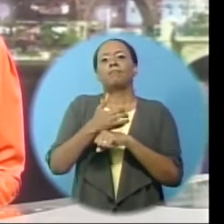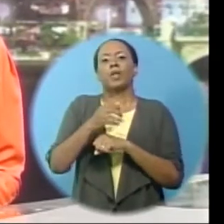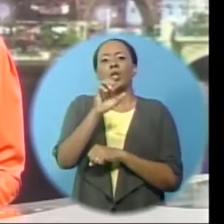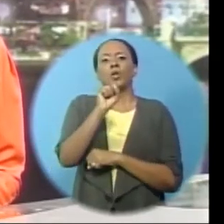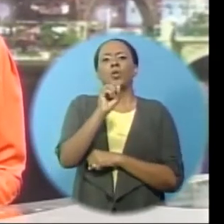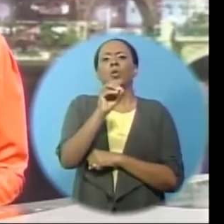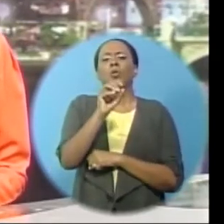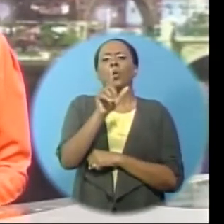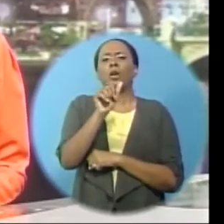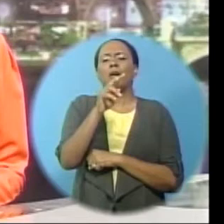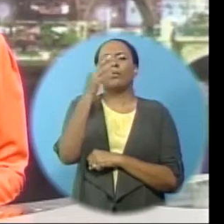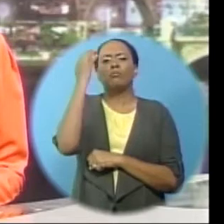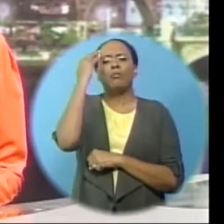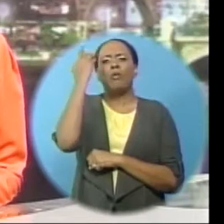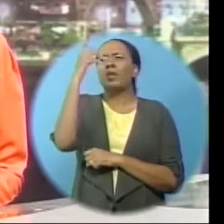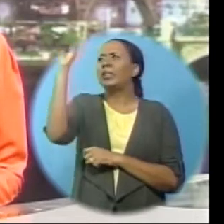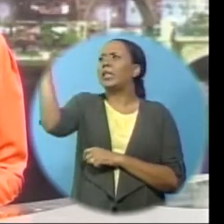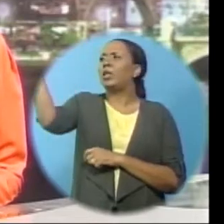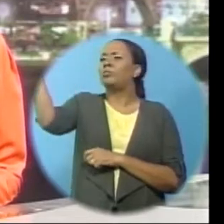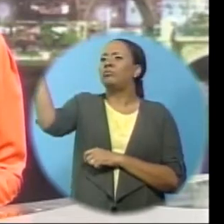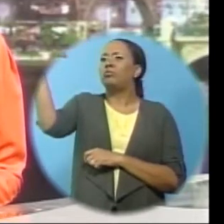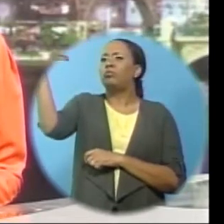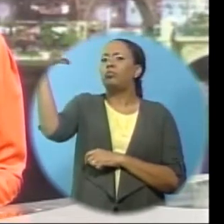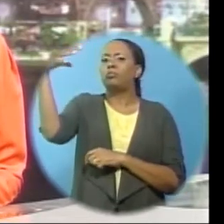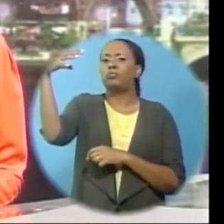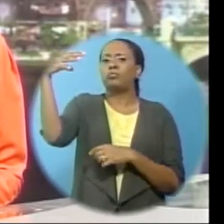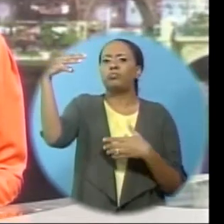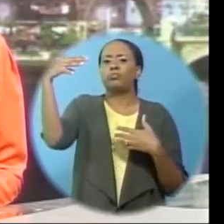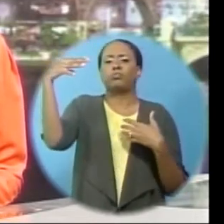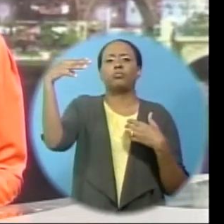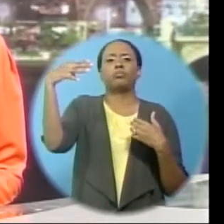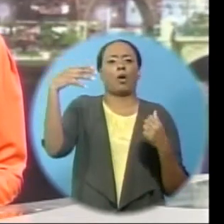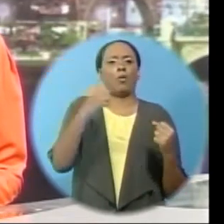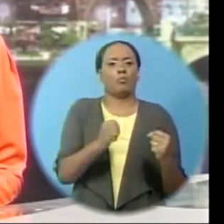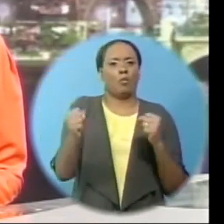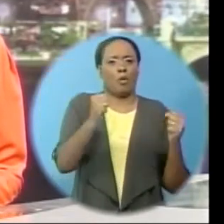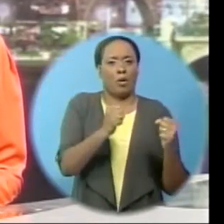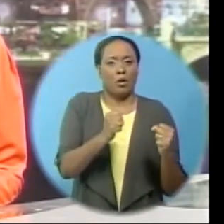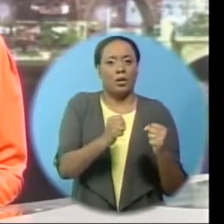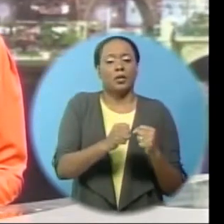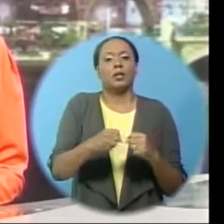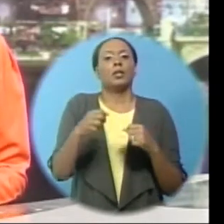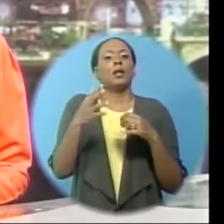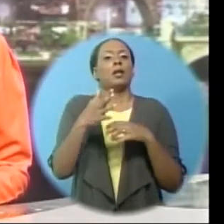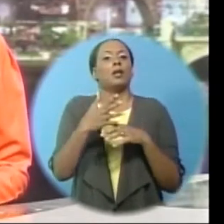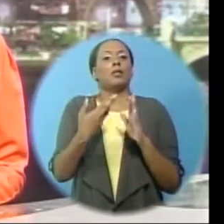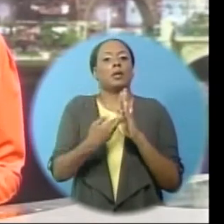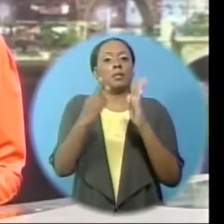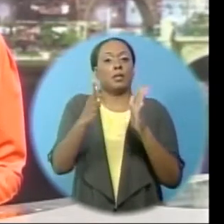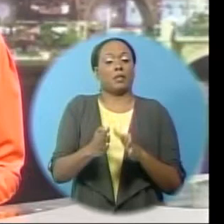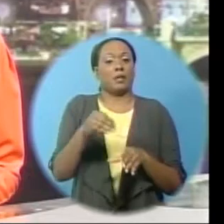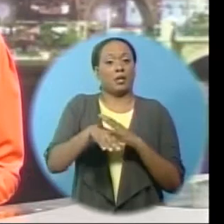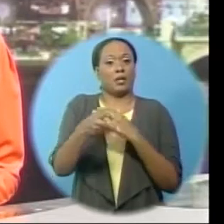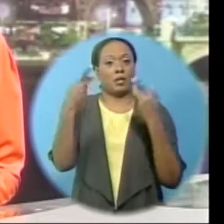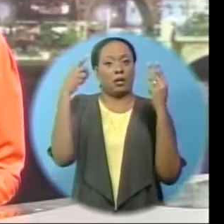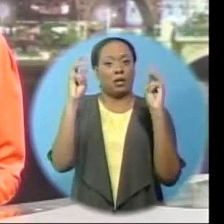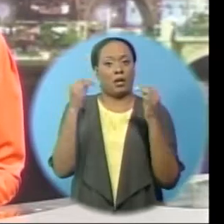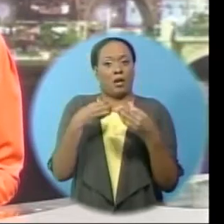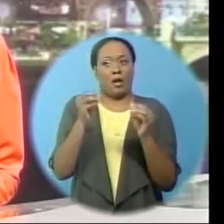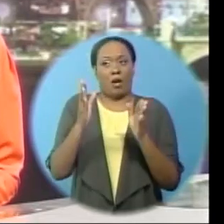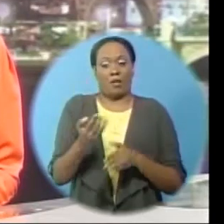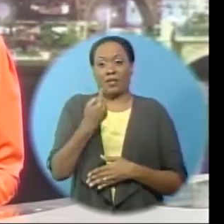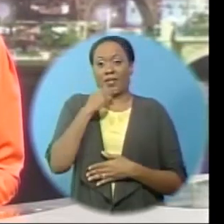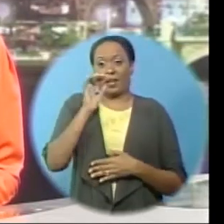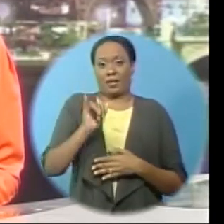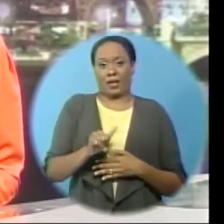state-owned buildings. Word of this from Minister in the Office of the Prime Minister, Senator Darcy Boyce. The senator was speaking after signing